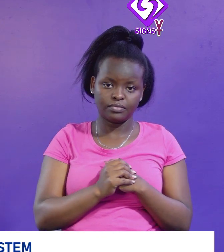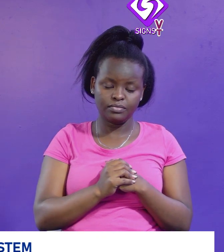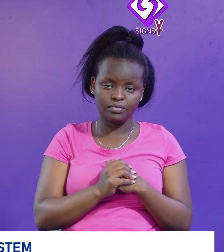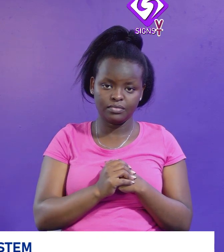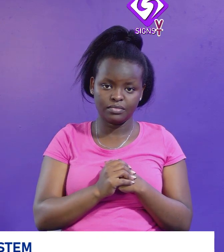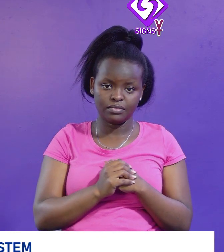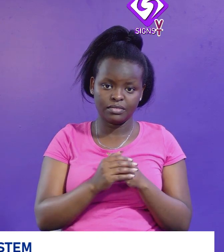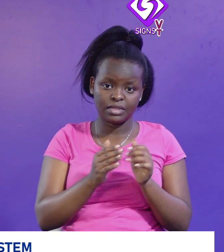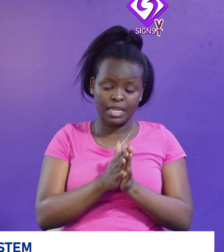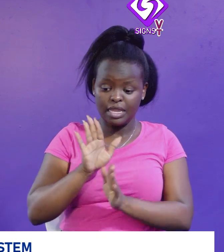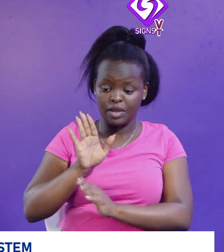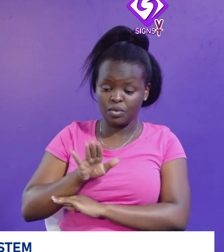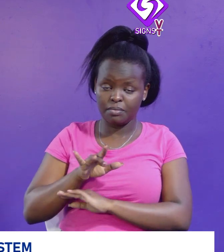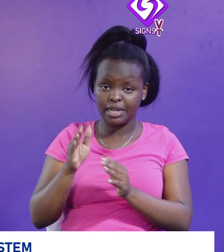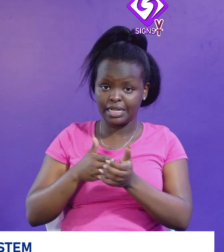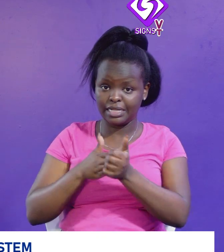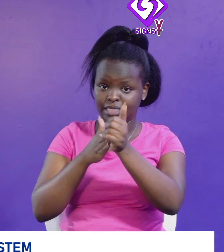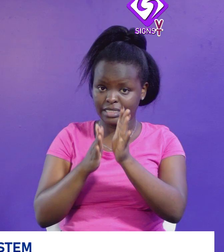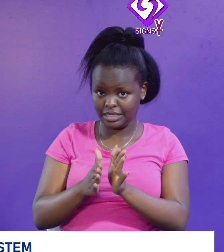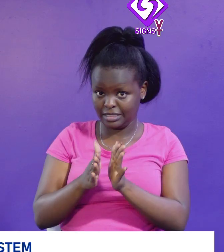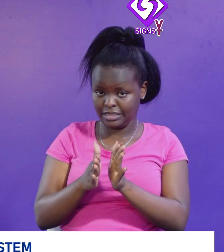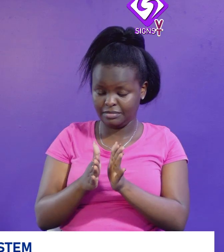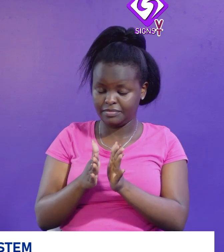And women leaders